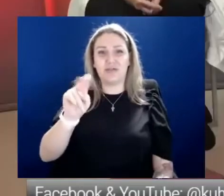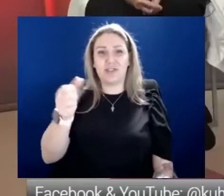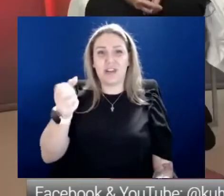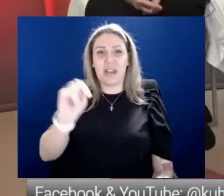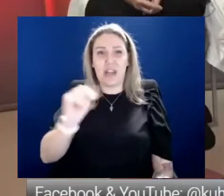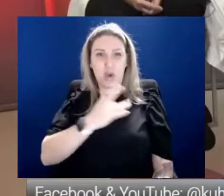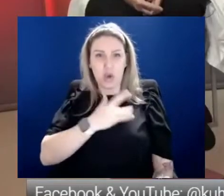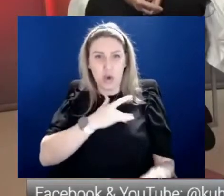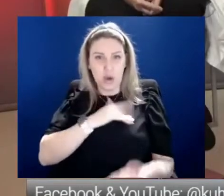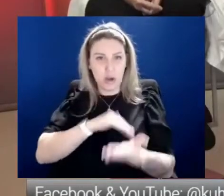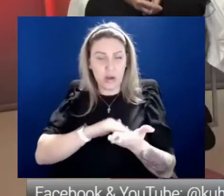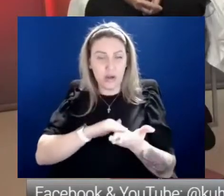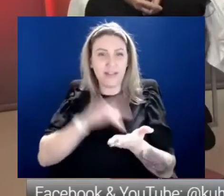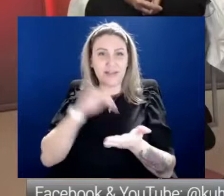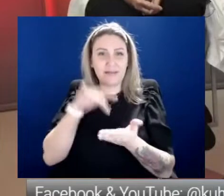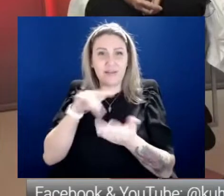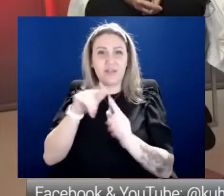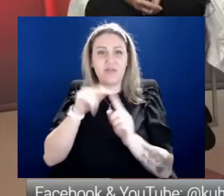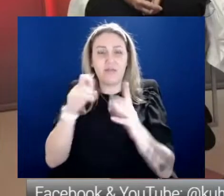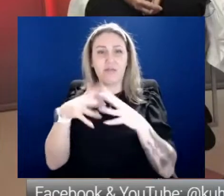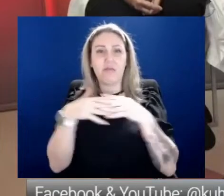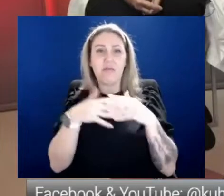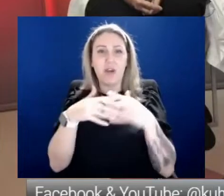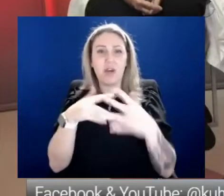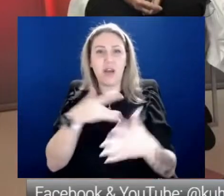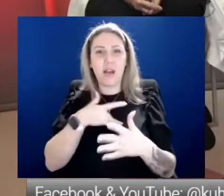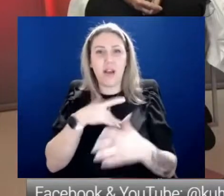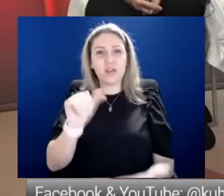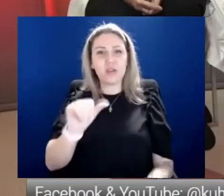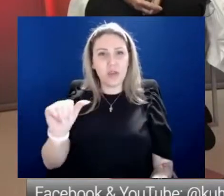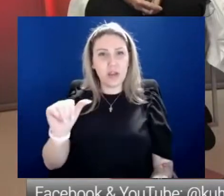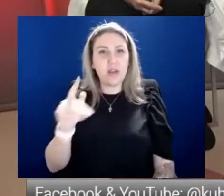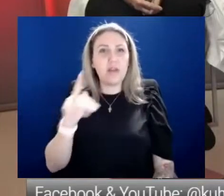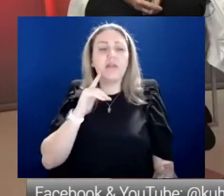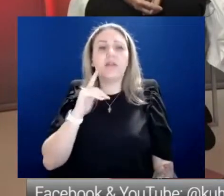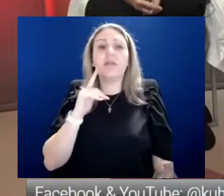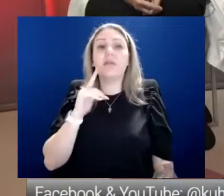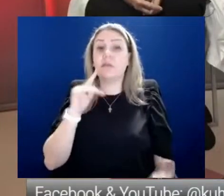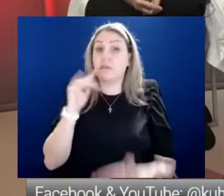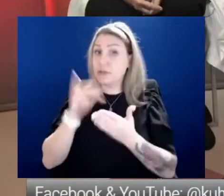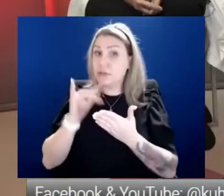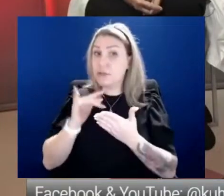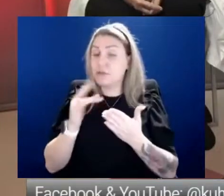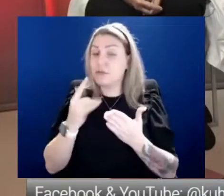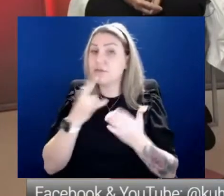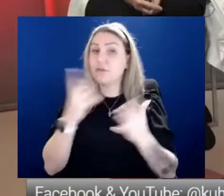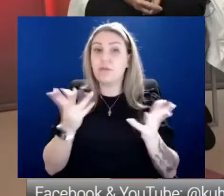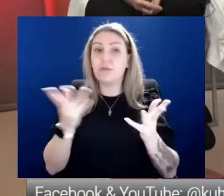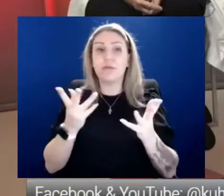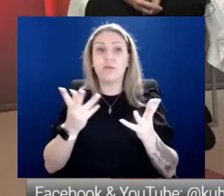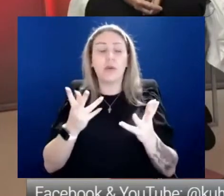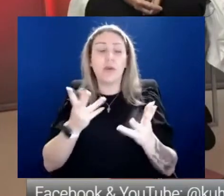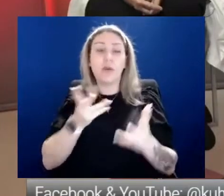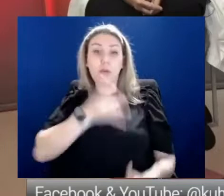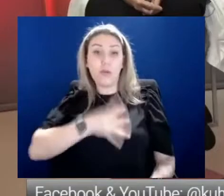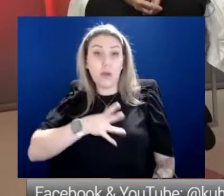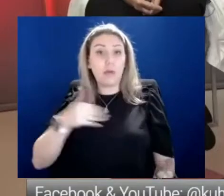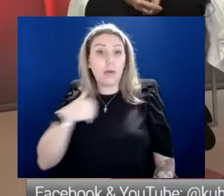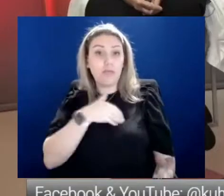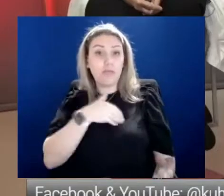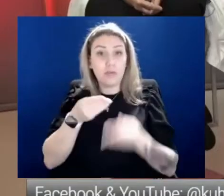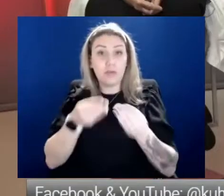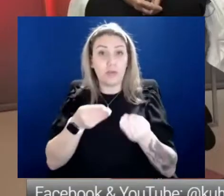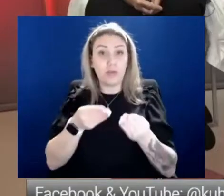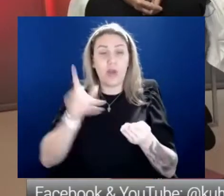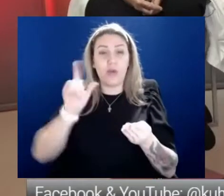Heart Association. So the study says that women who breastfeed or have breastfed have a lower risk of heart disease